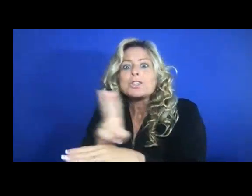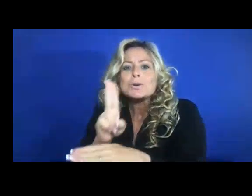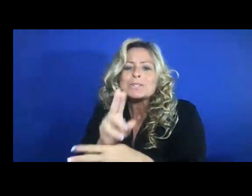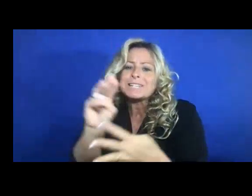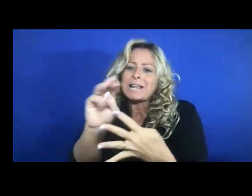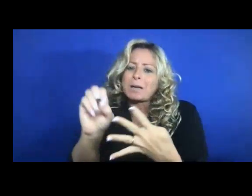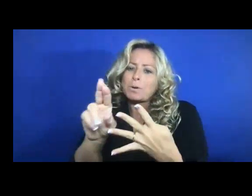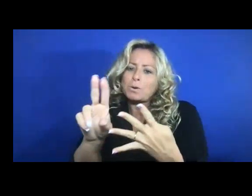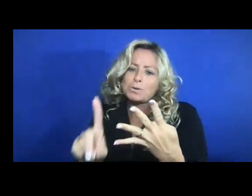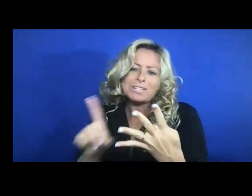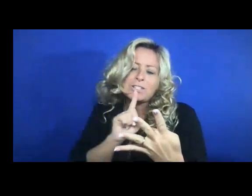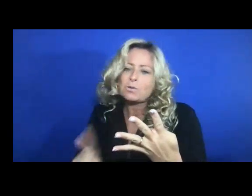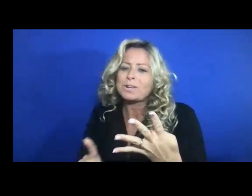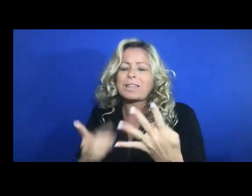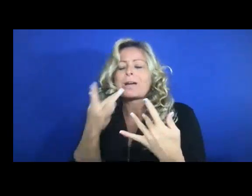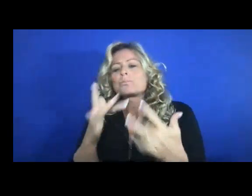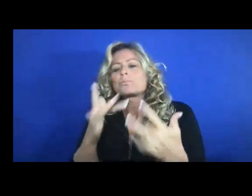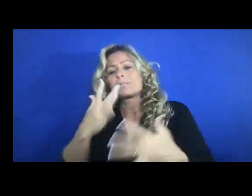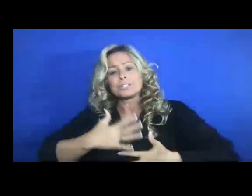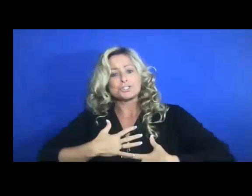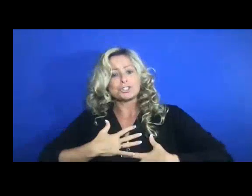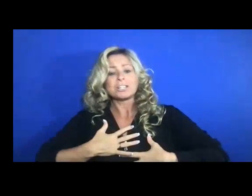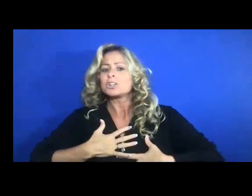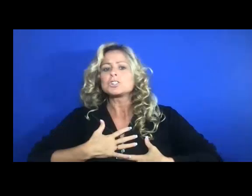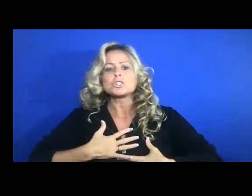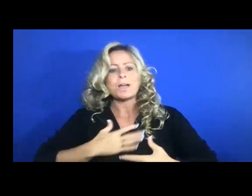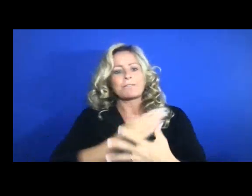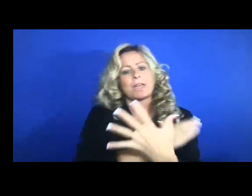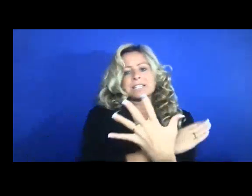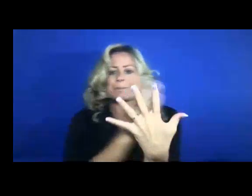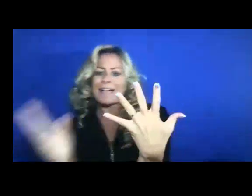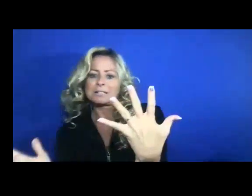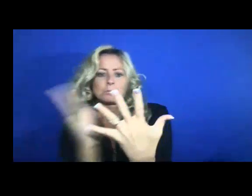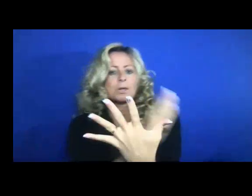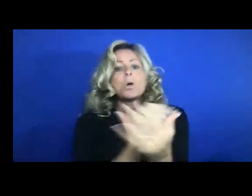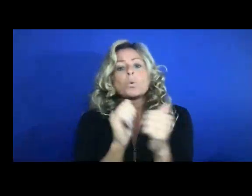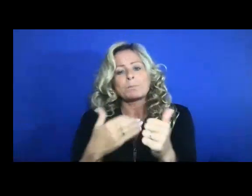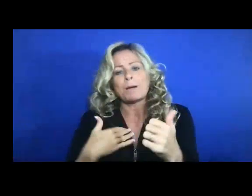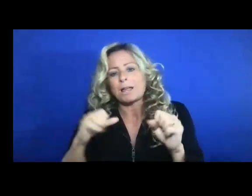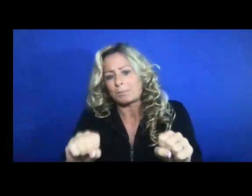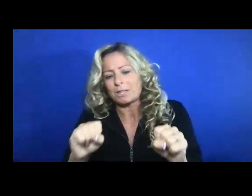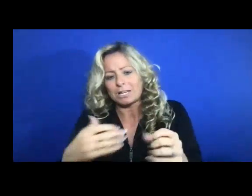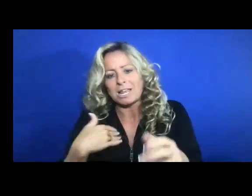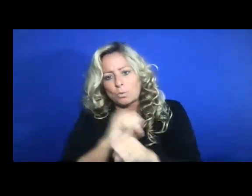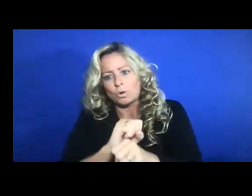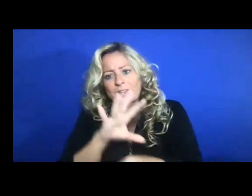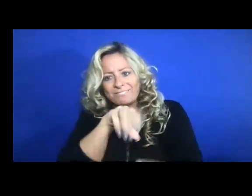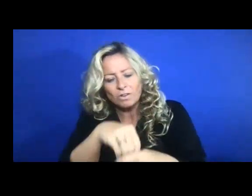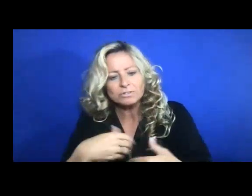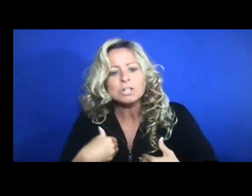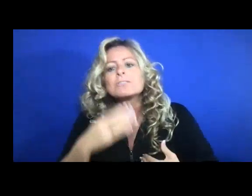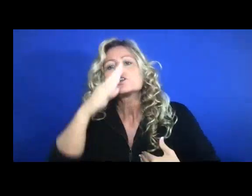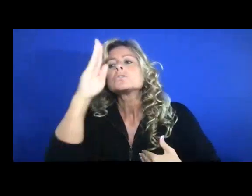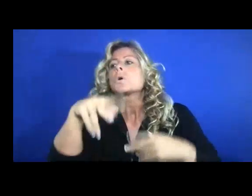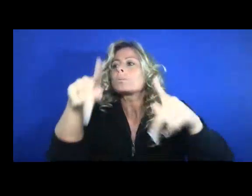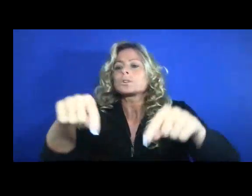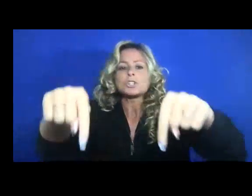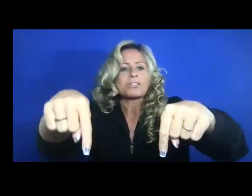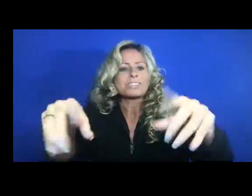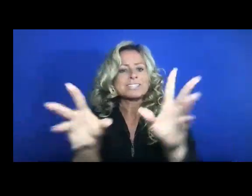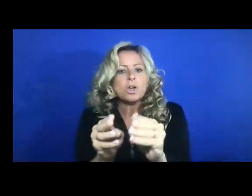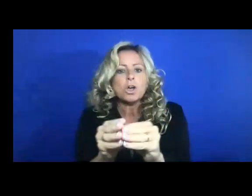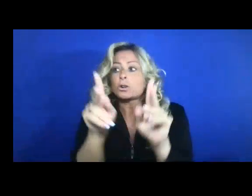really privileged to have that ability in the work that I do. But if you know somebody on this call, or you or